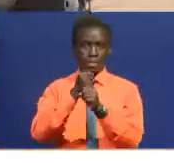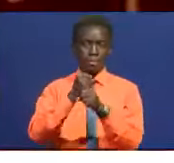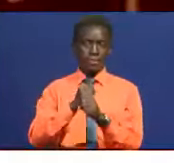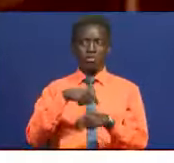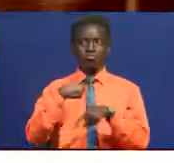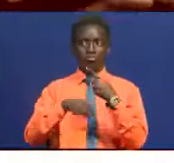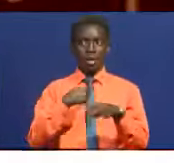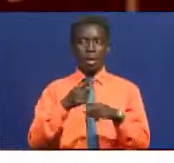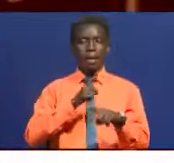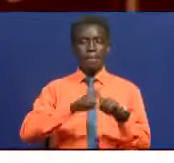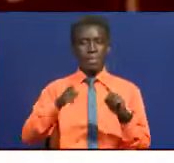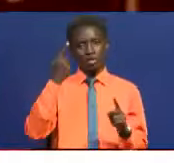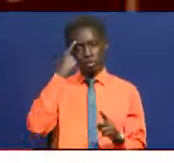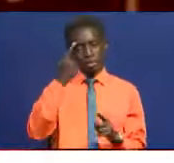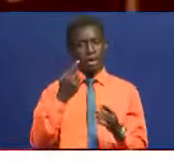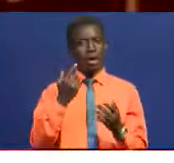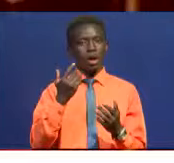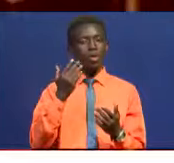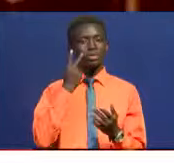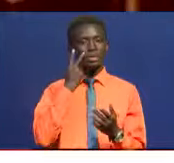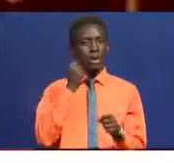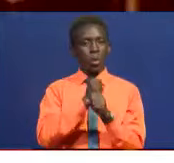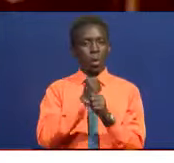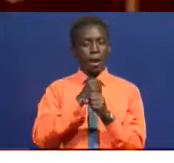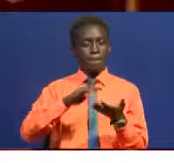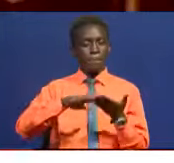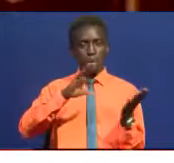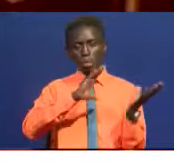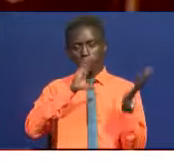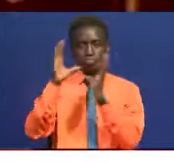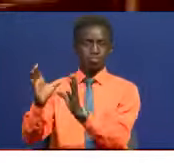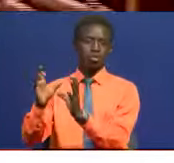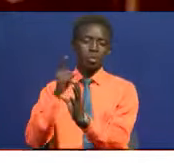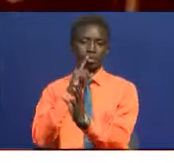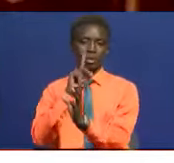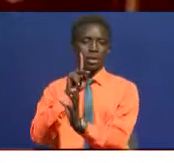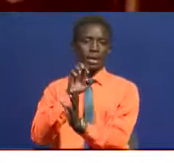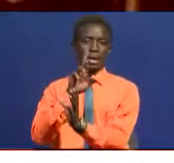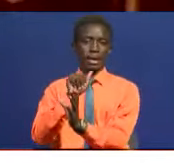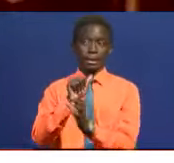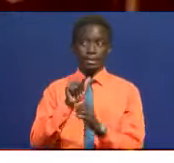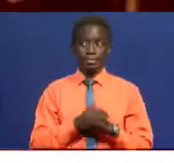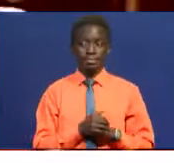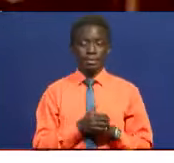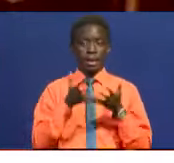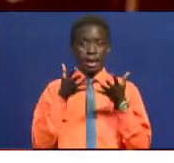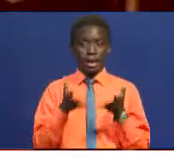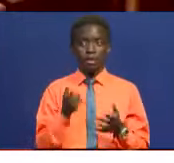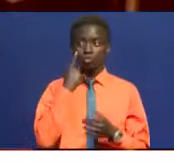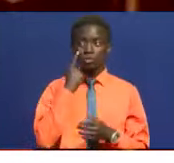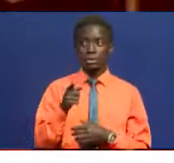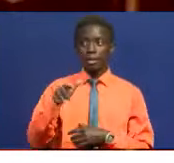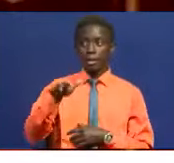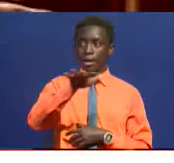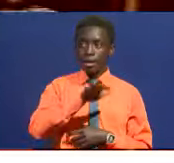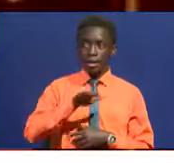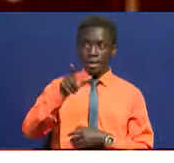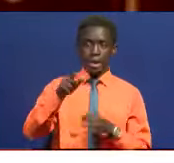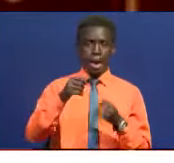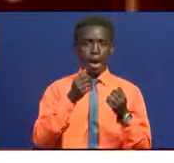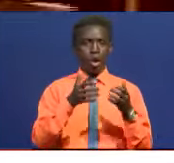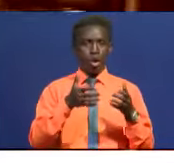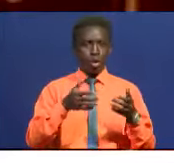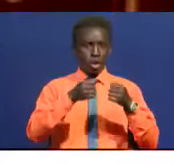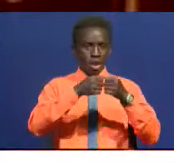to KERA. This area, especially in marginalized counties, this area of allocation of devolved roads money